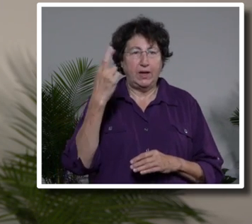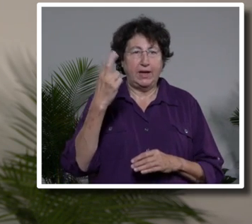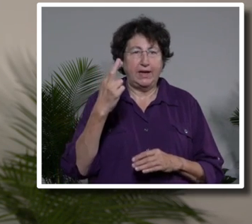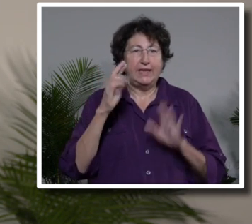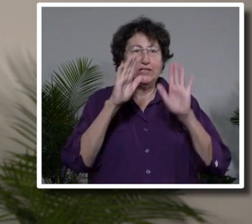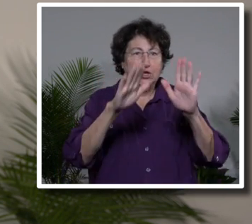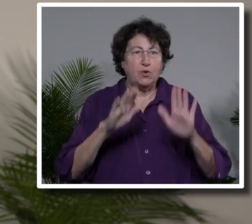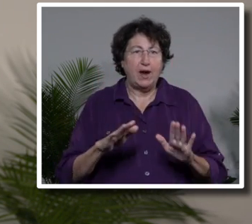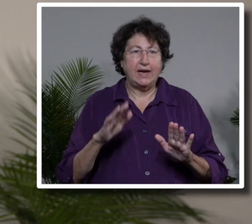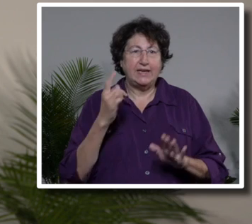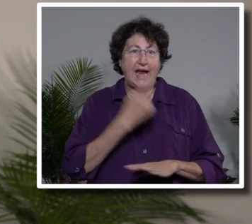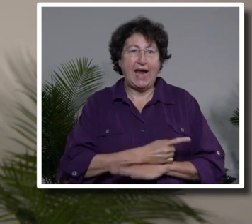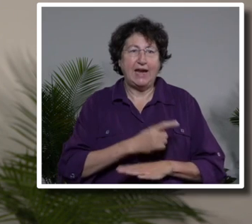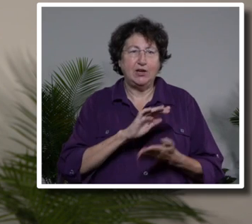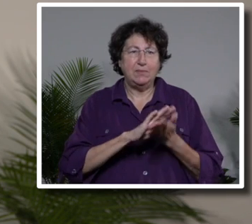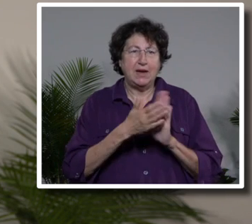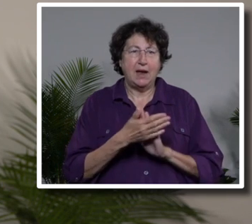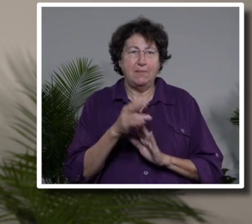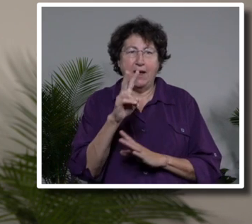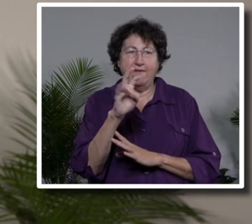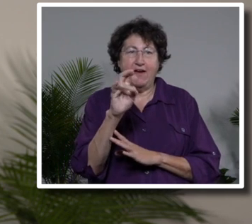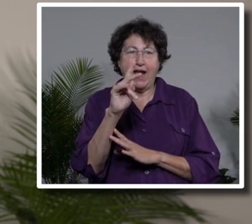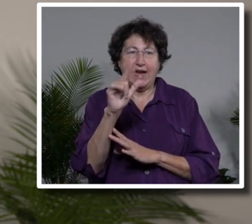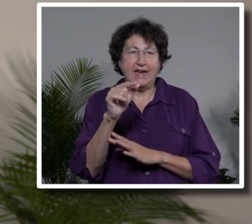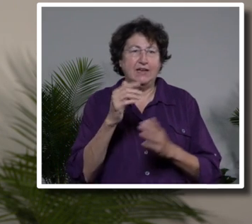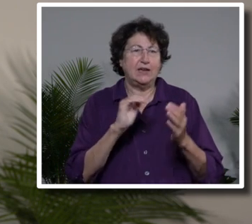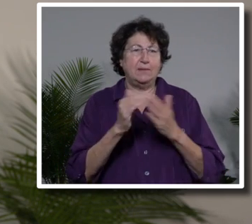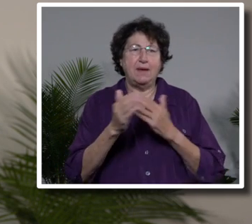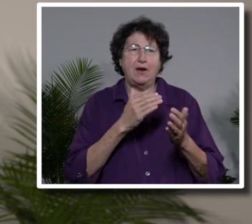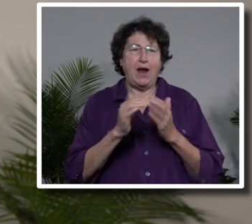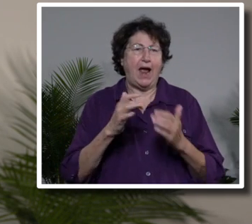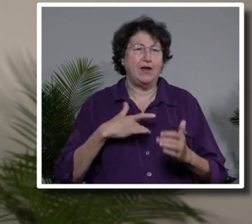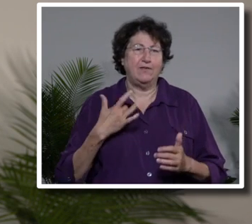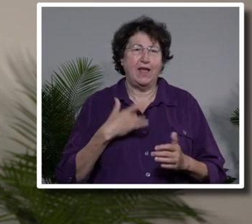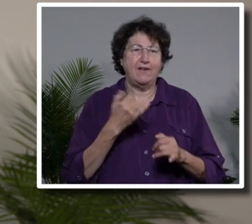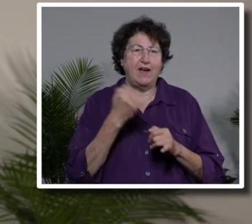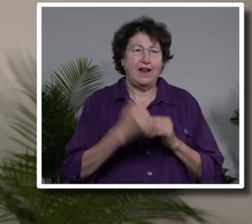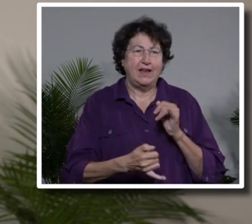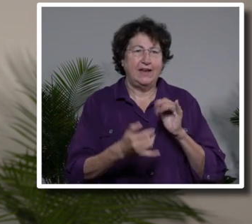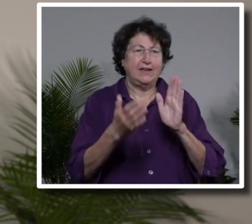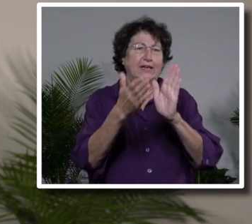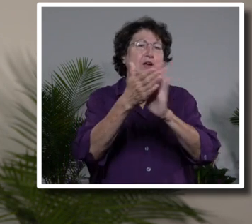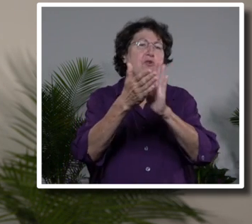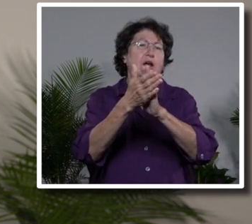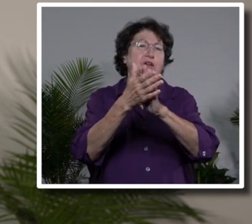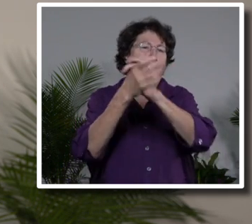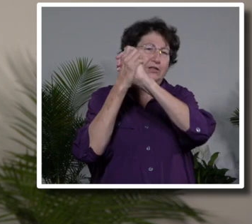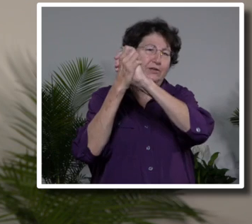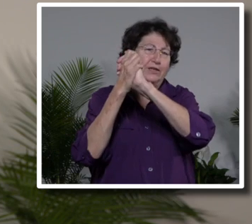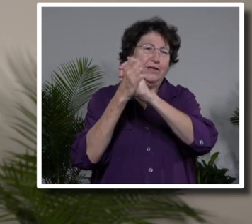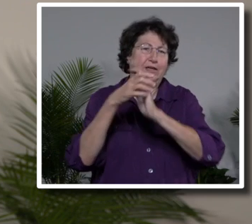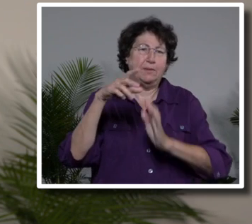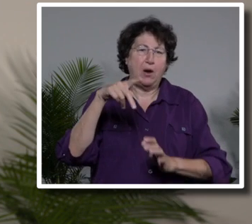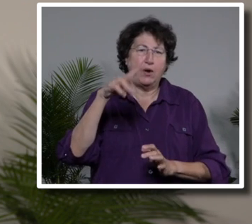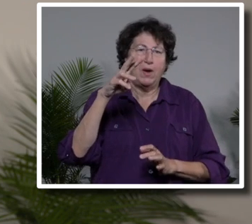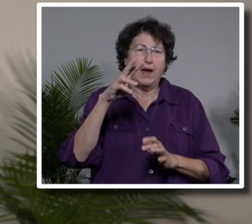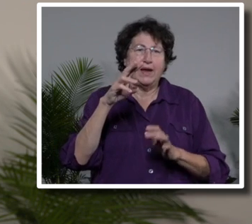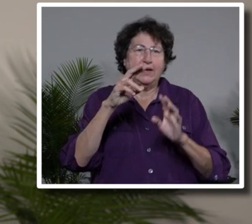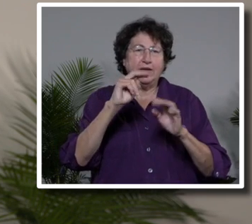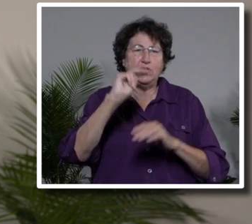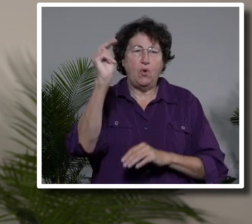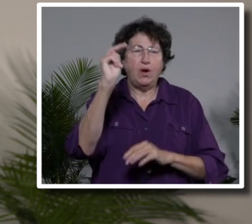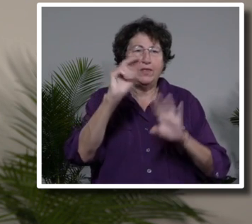great day to be a Viking, no matter how you feel. And finally, congratulations to the Parkway North class of